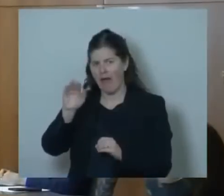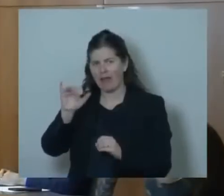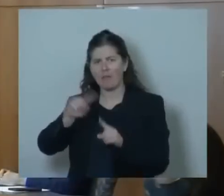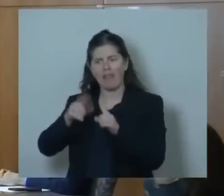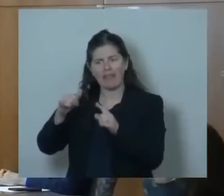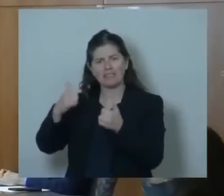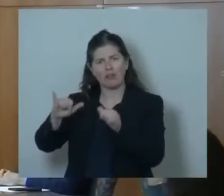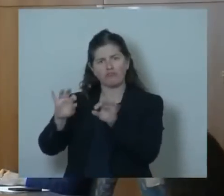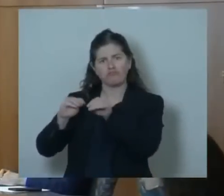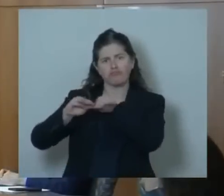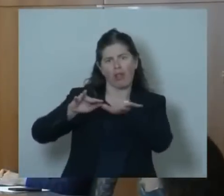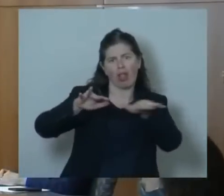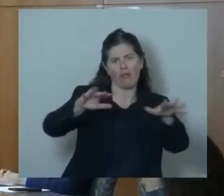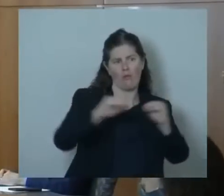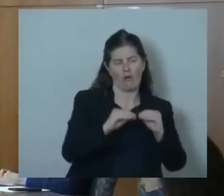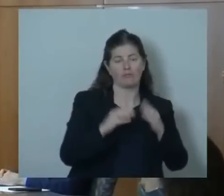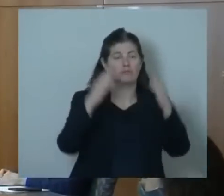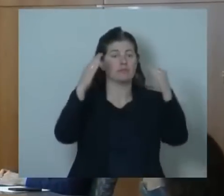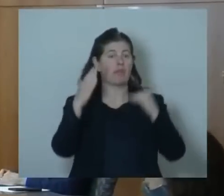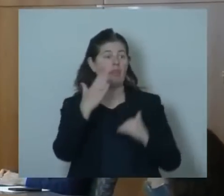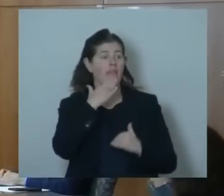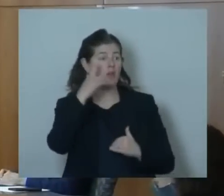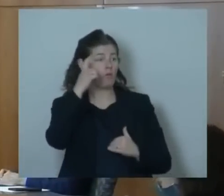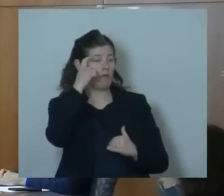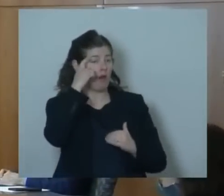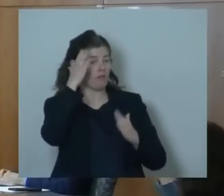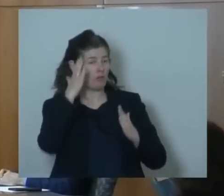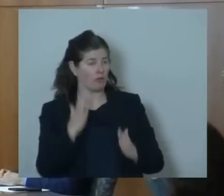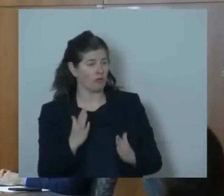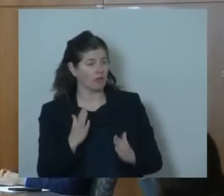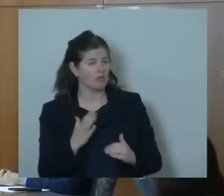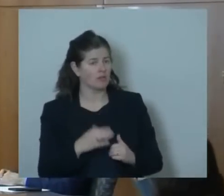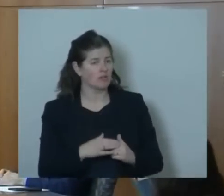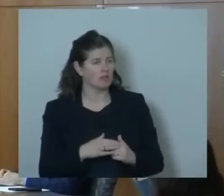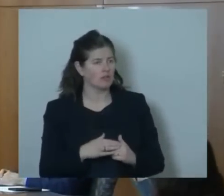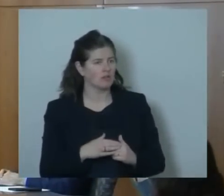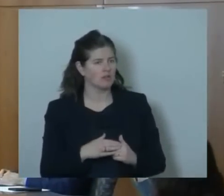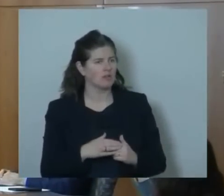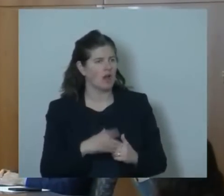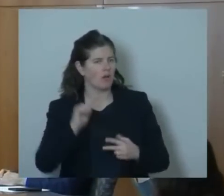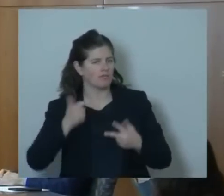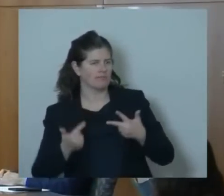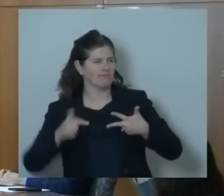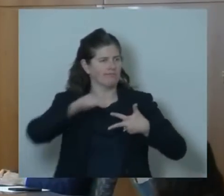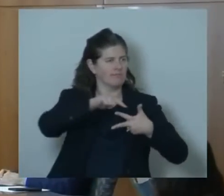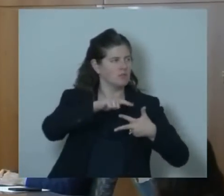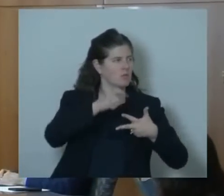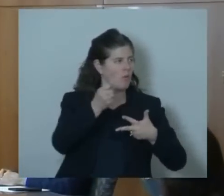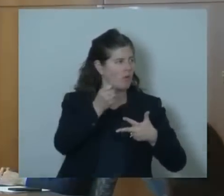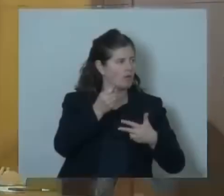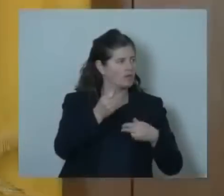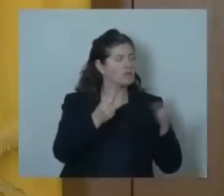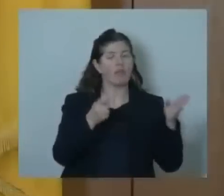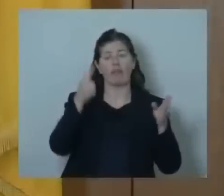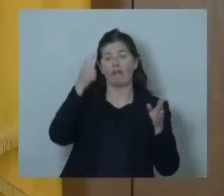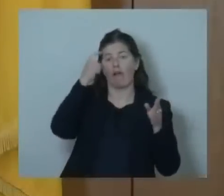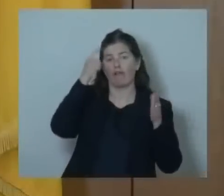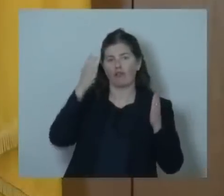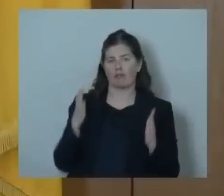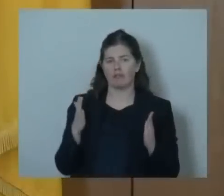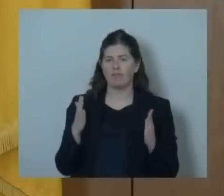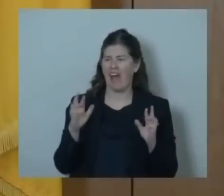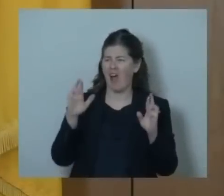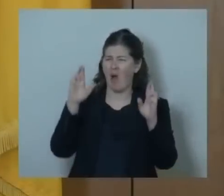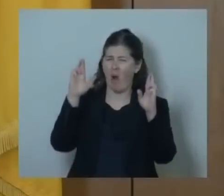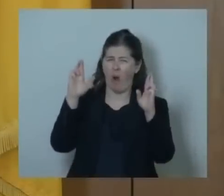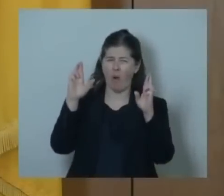Governor. Thank you, everyone on the line. That's going to wrap it up for us today, so I will hand it back to you, Governor, if you have any. I hope at the